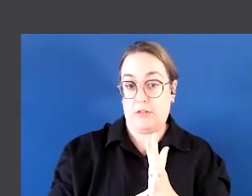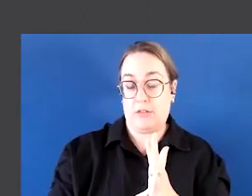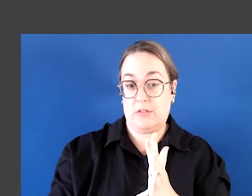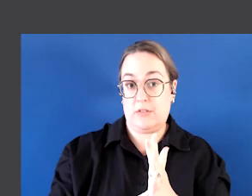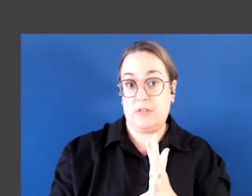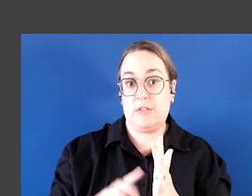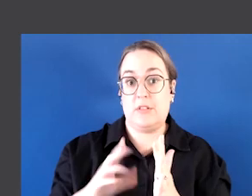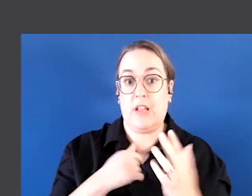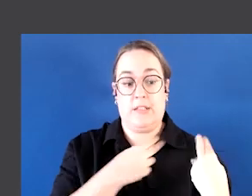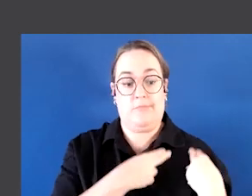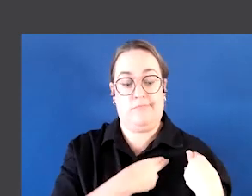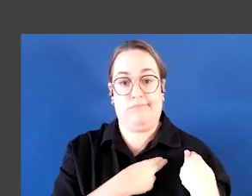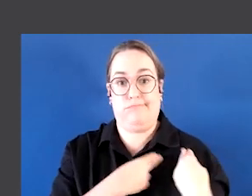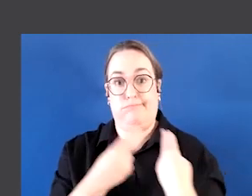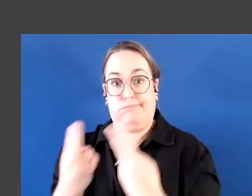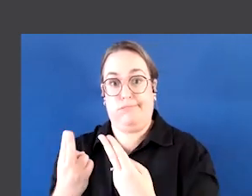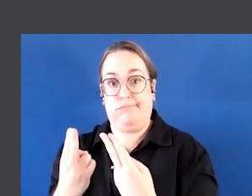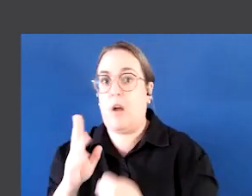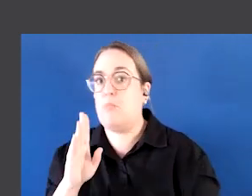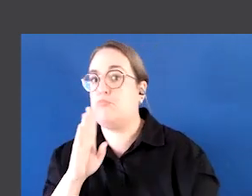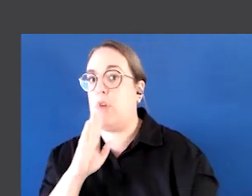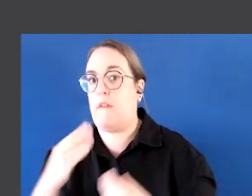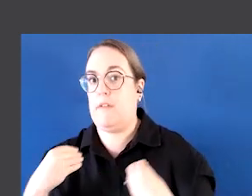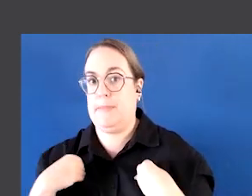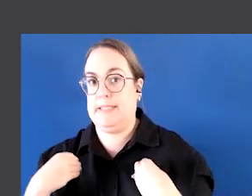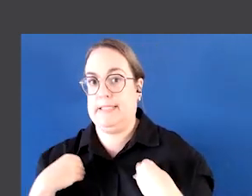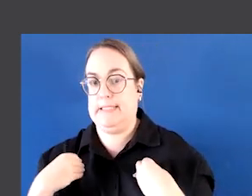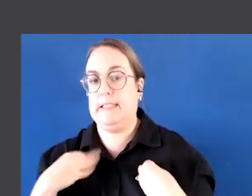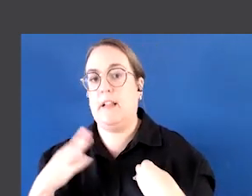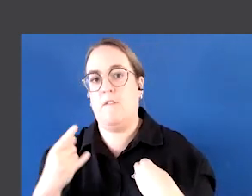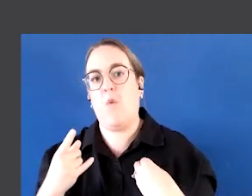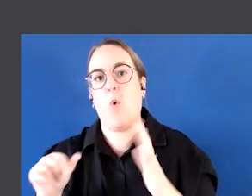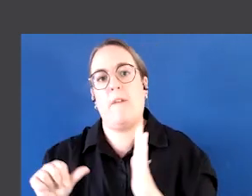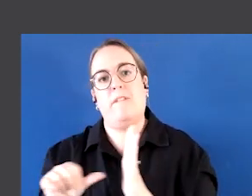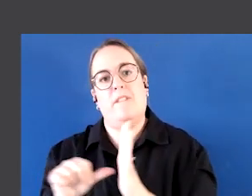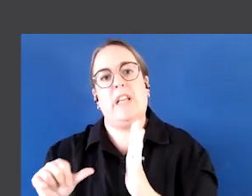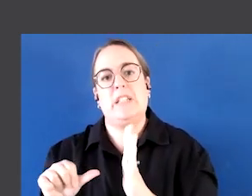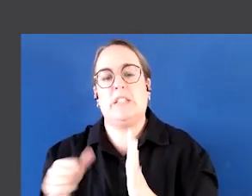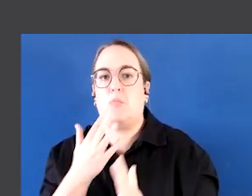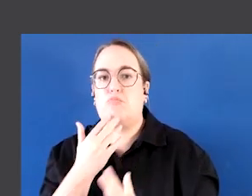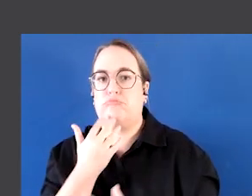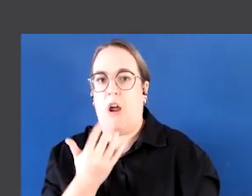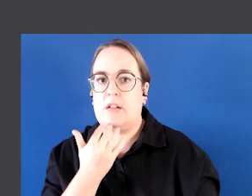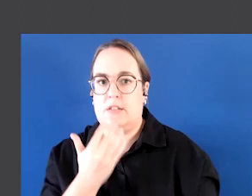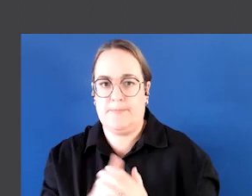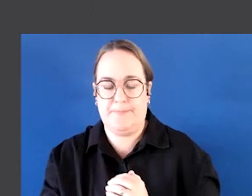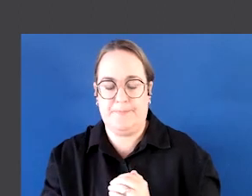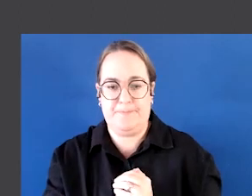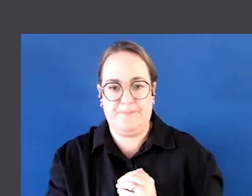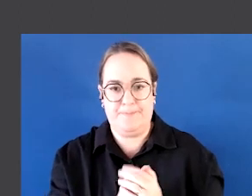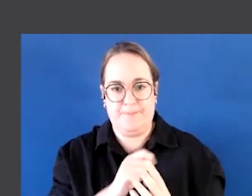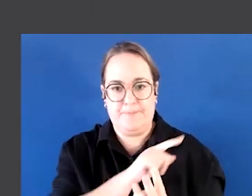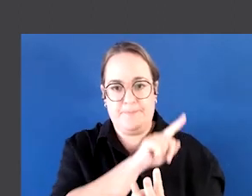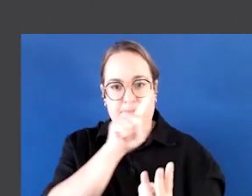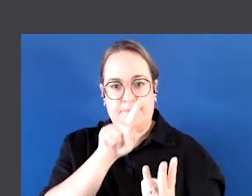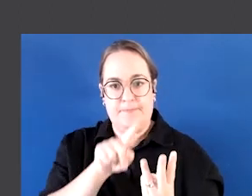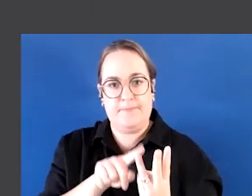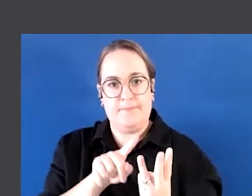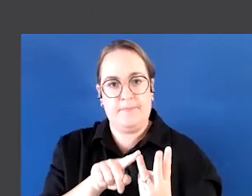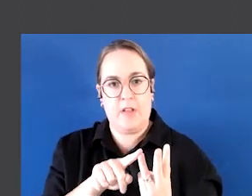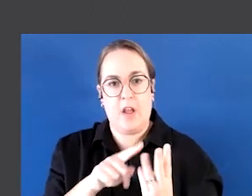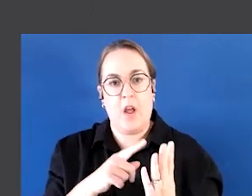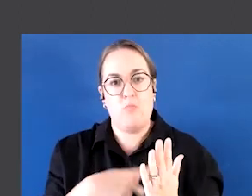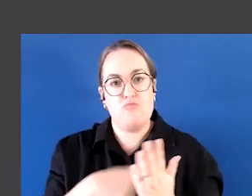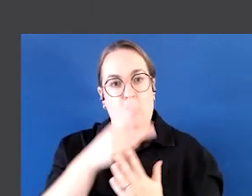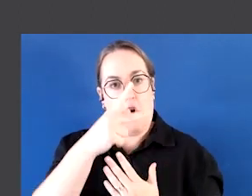of the project is by and large transferred to the private sector for a fixed price. Our program